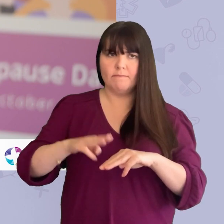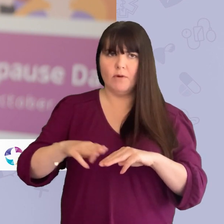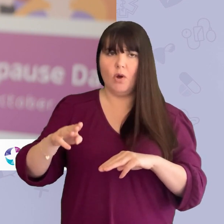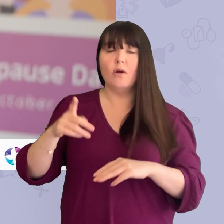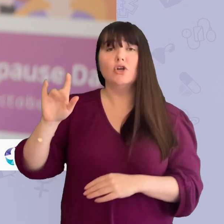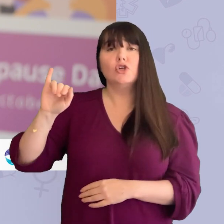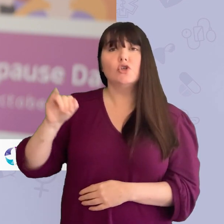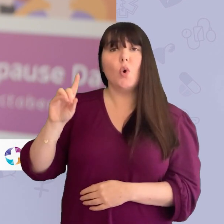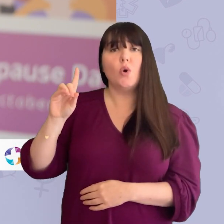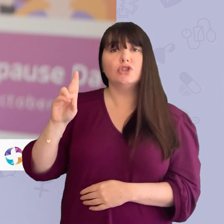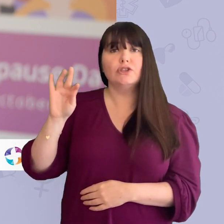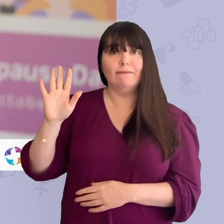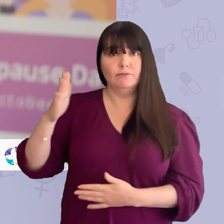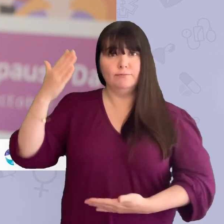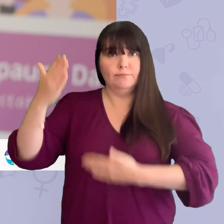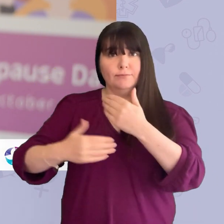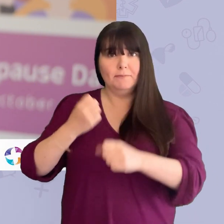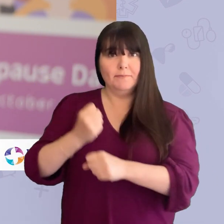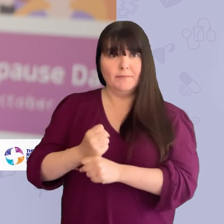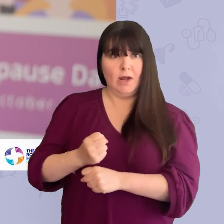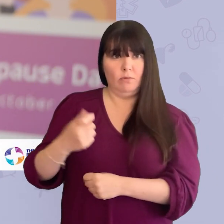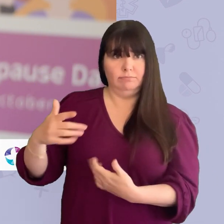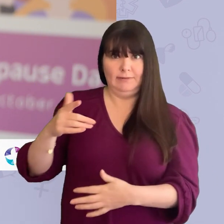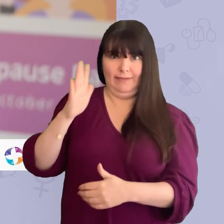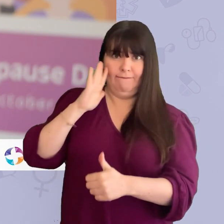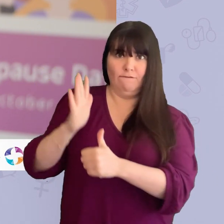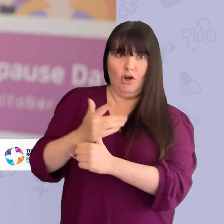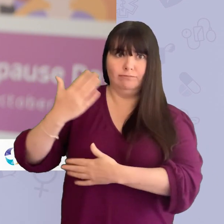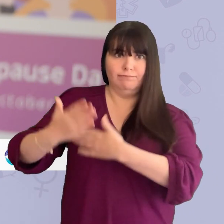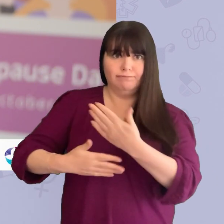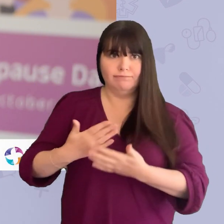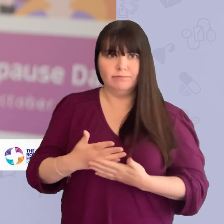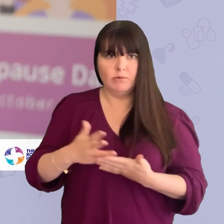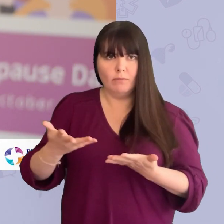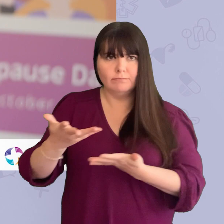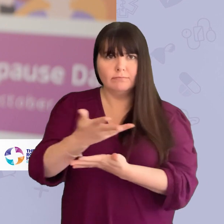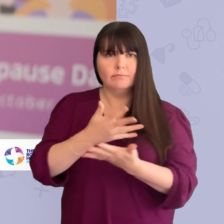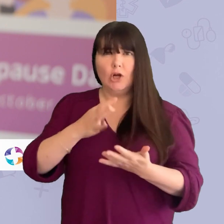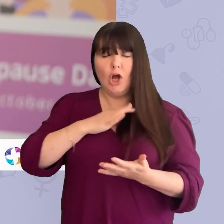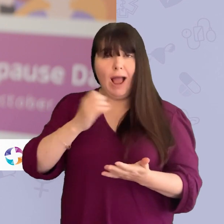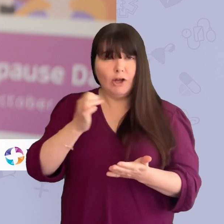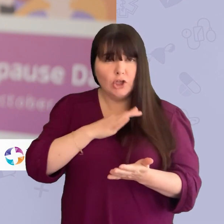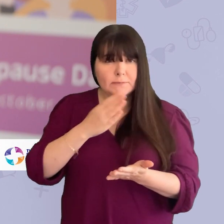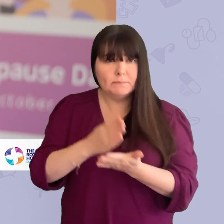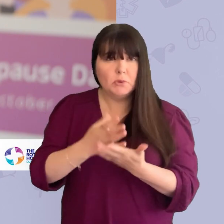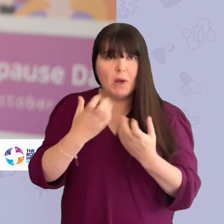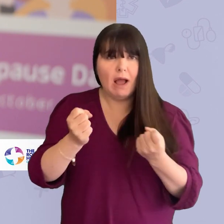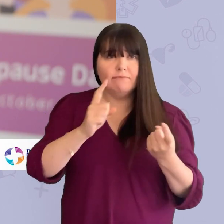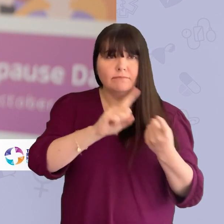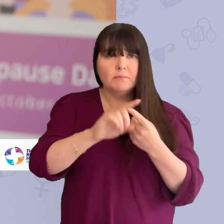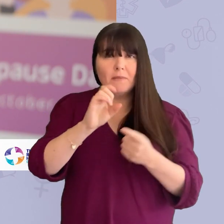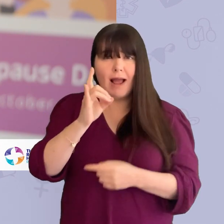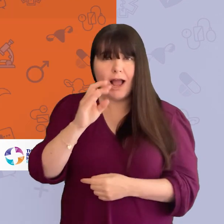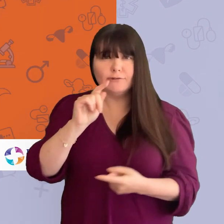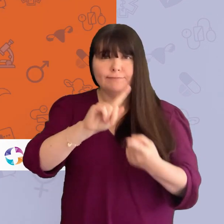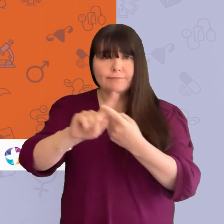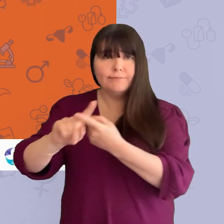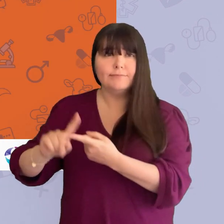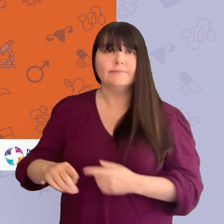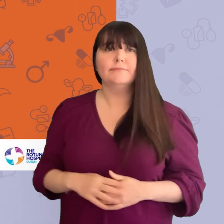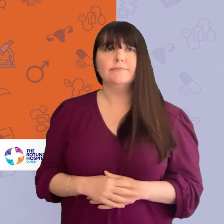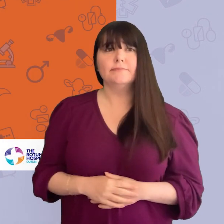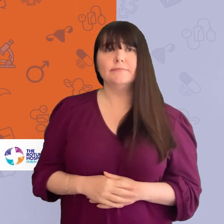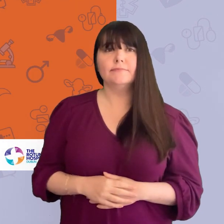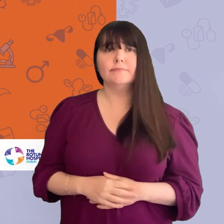first person to talk about it, and there's lots of good books out there as well on HRT. So Dr. Jen Gunther's book.